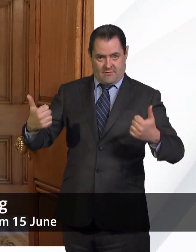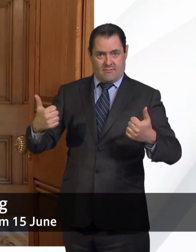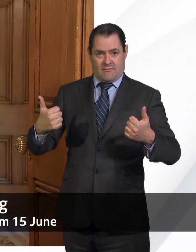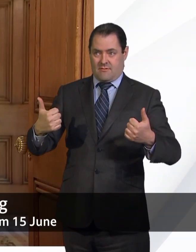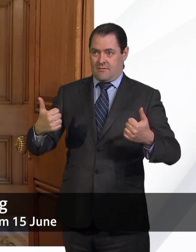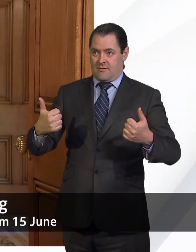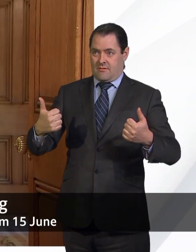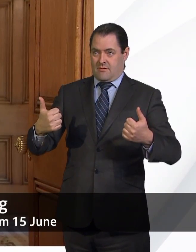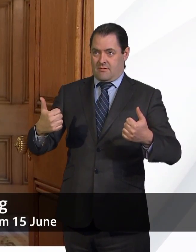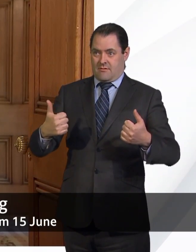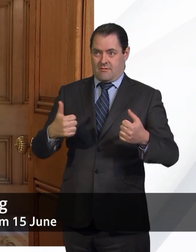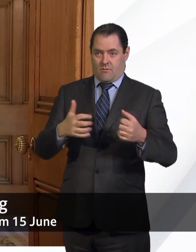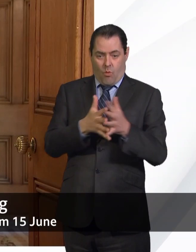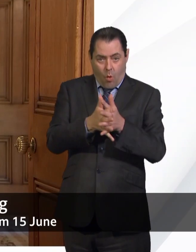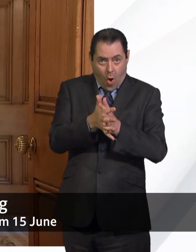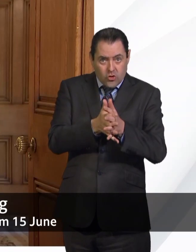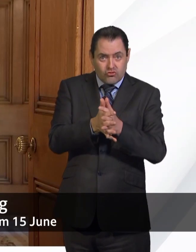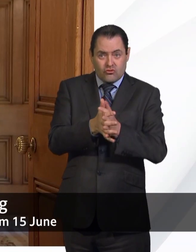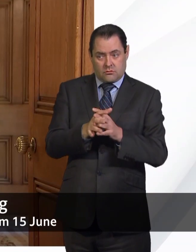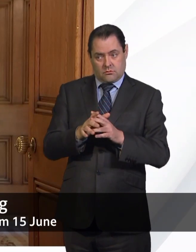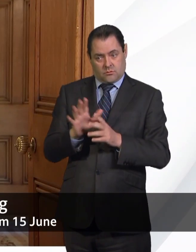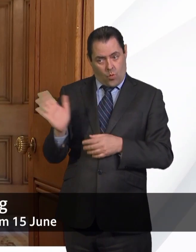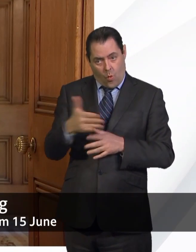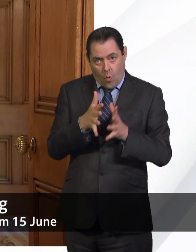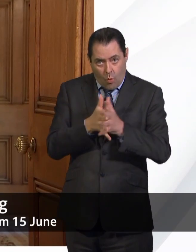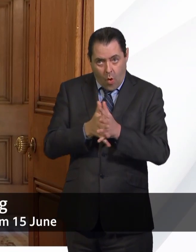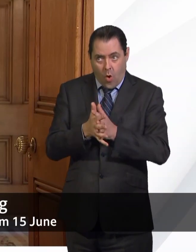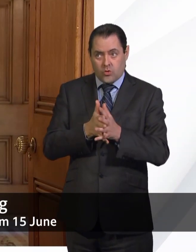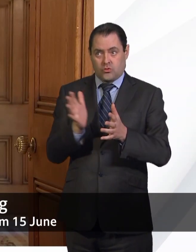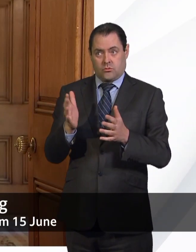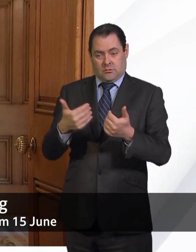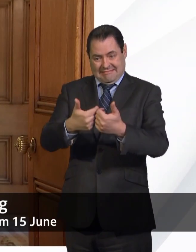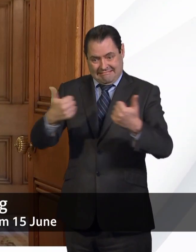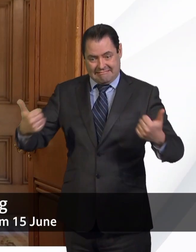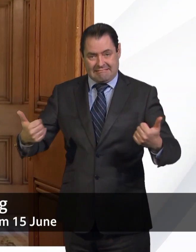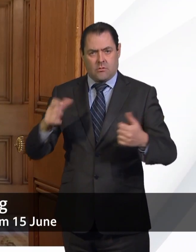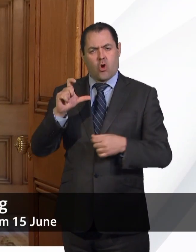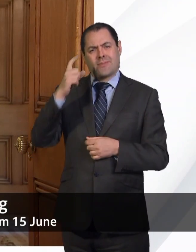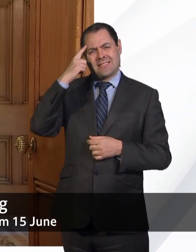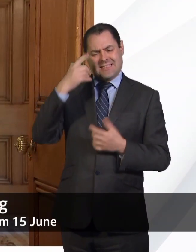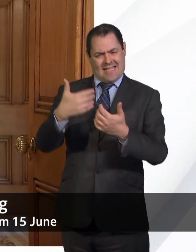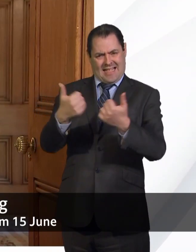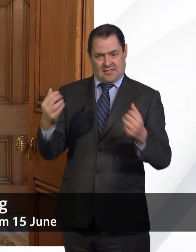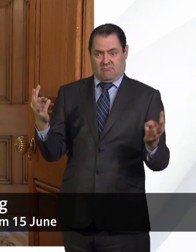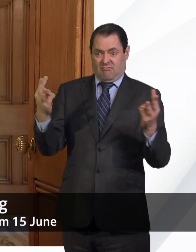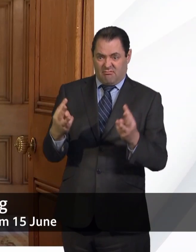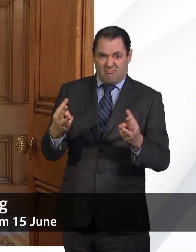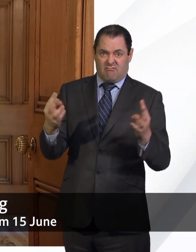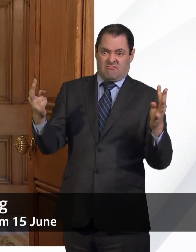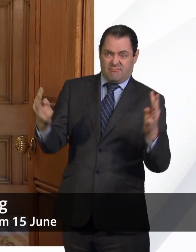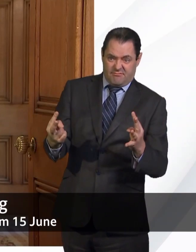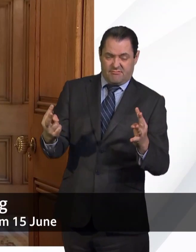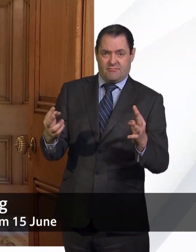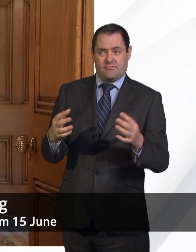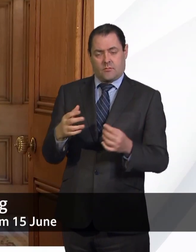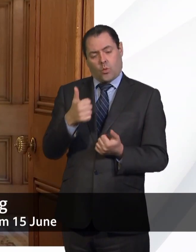provided everybody washes their hands, provided everybody exercises common sense. But I'm grateful to you,